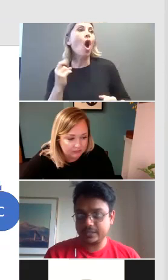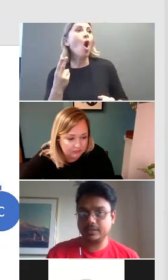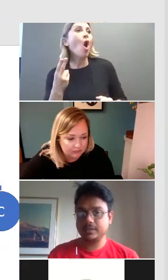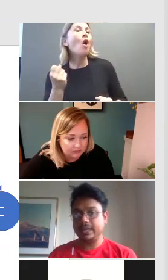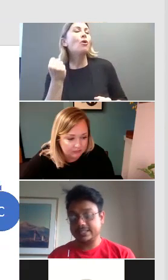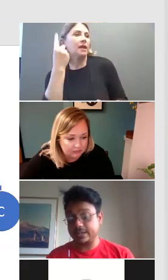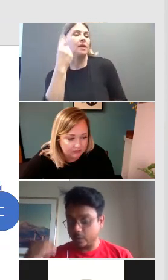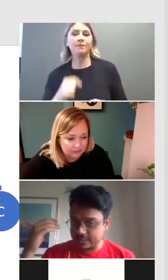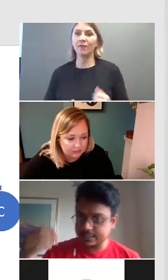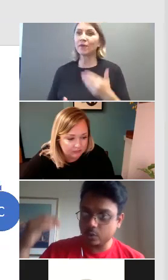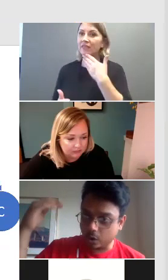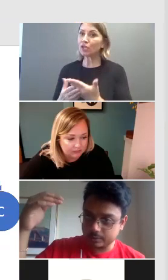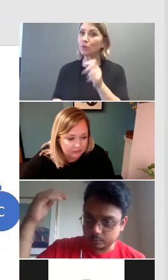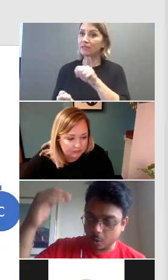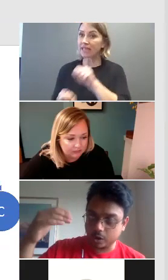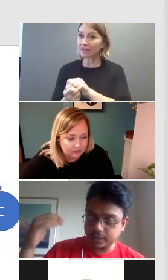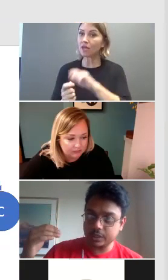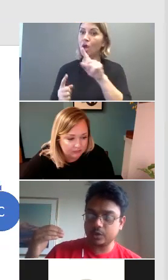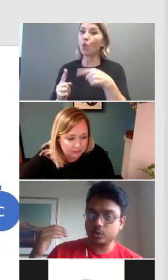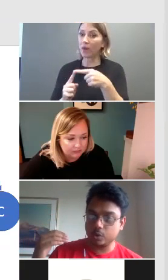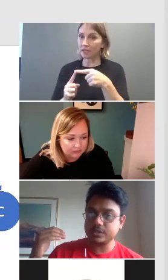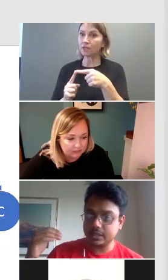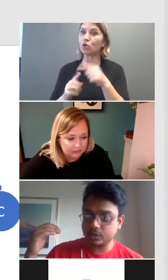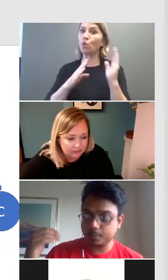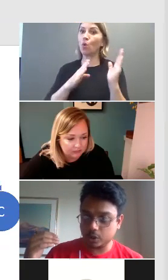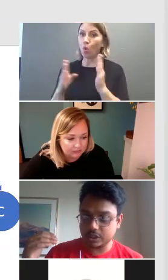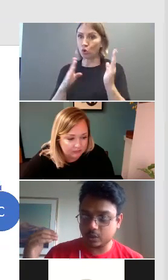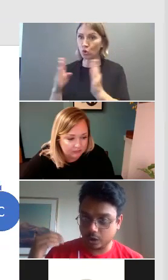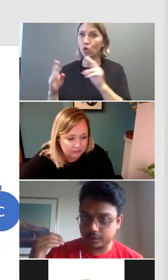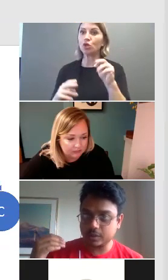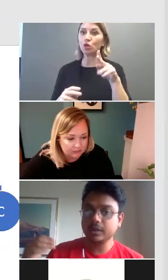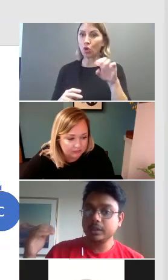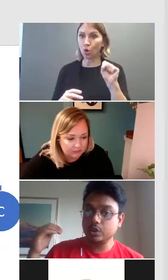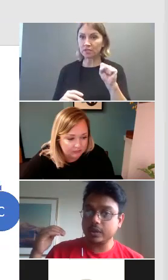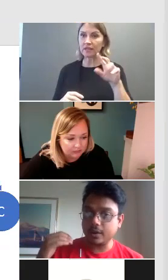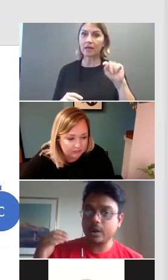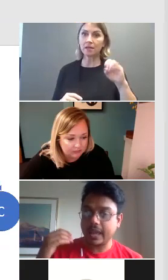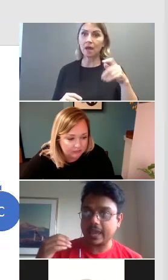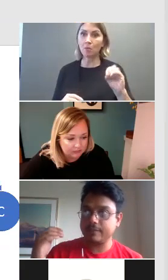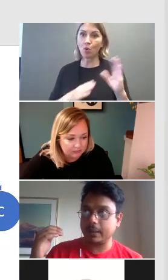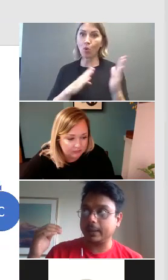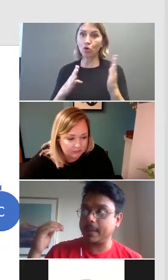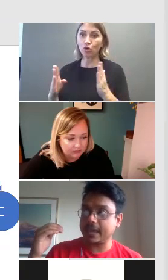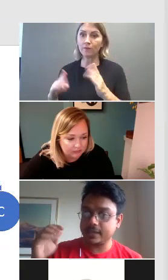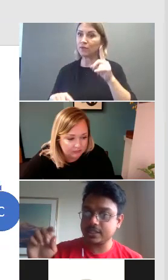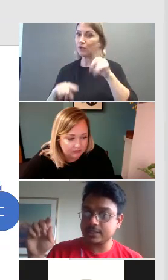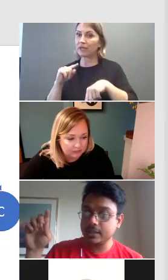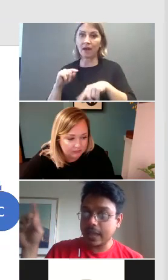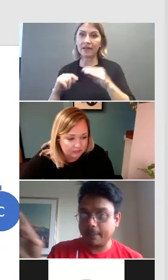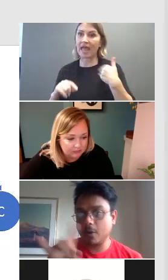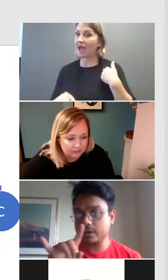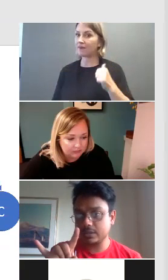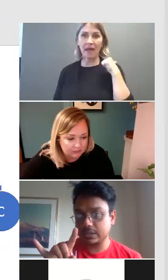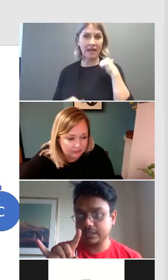Thank you. Right, exactly. Once you order your nodes in a topological order, you cannot have back